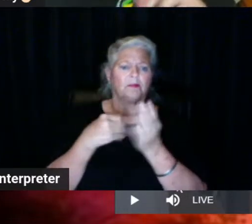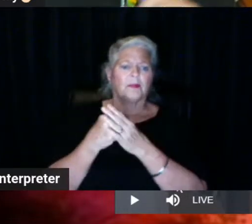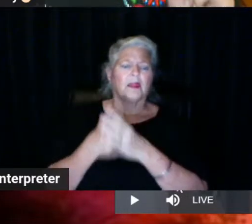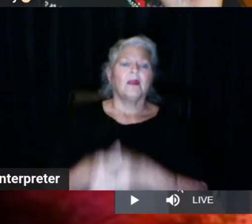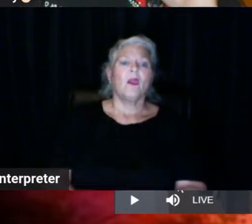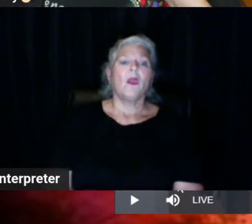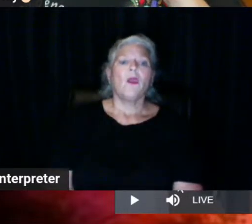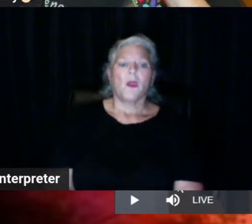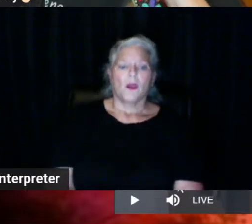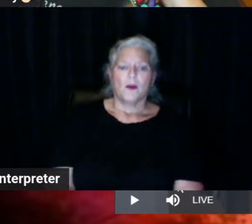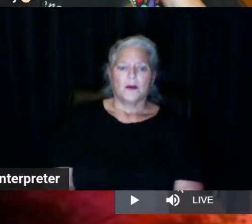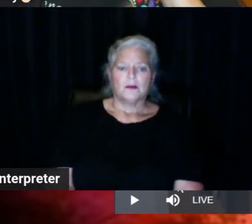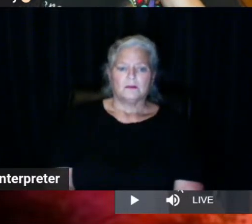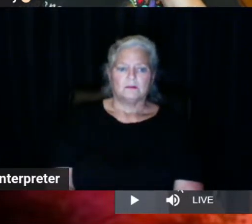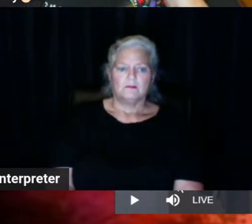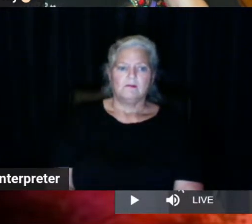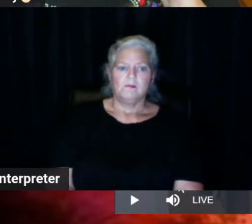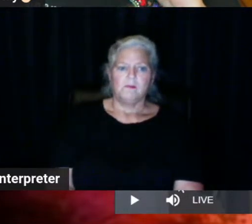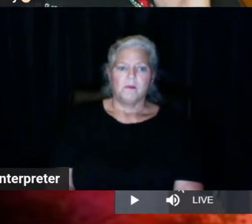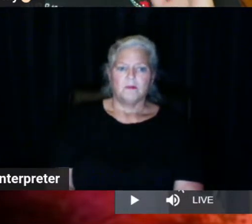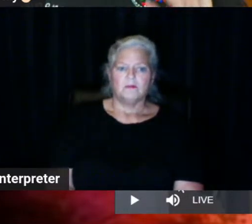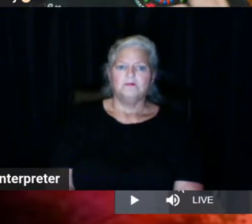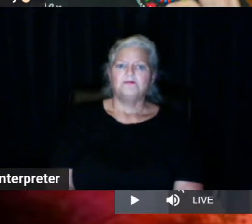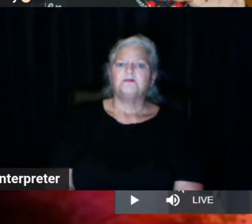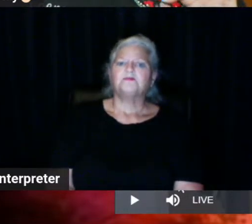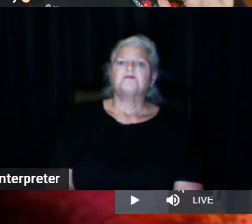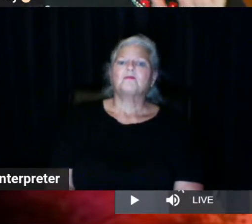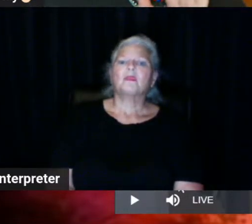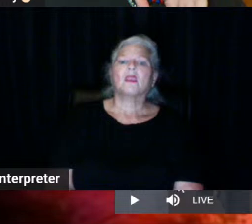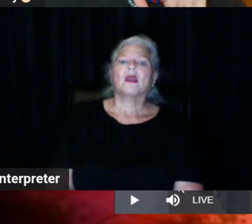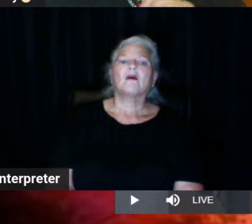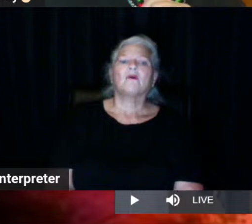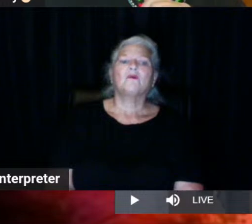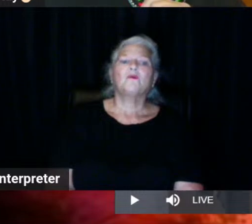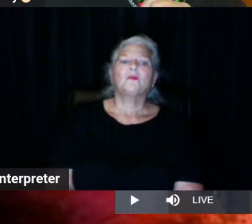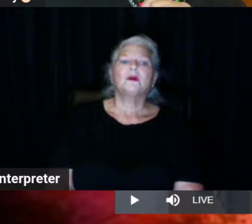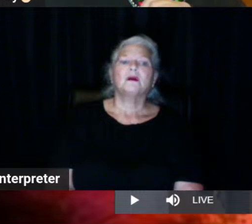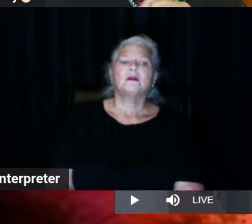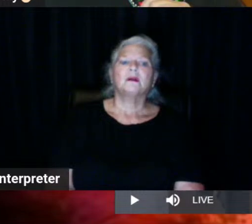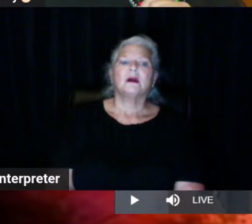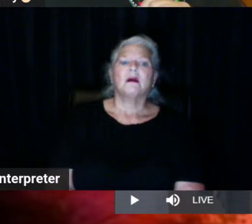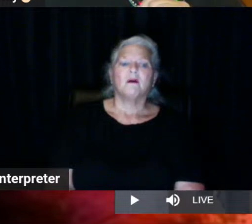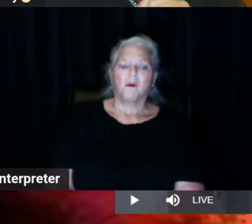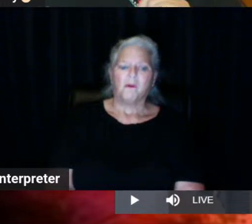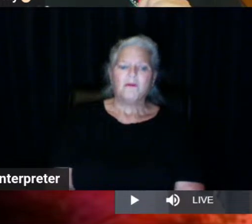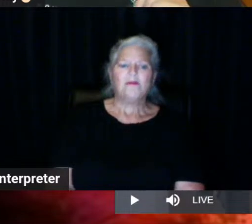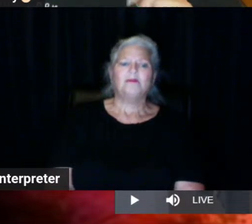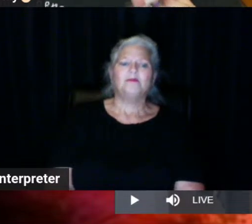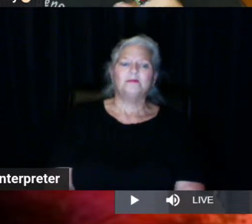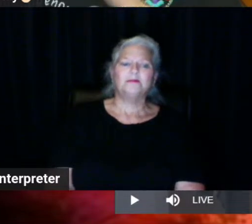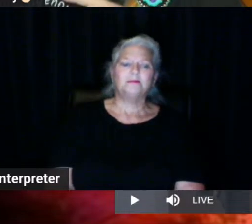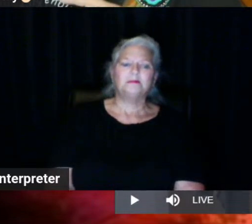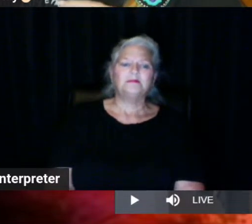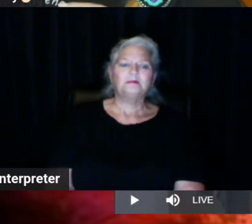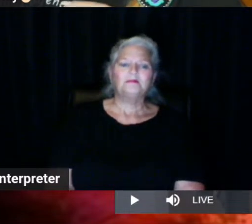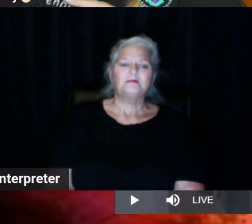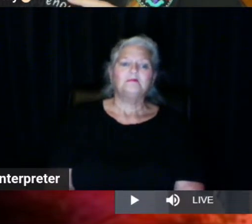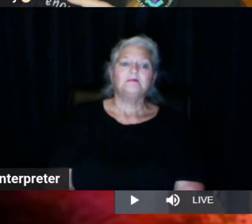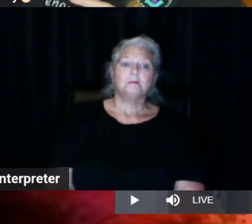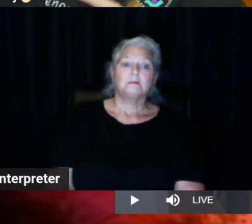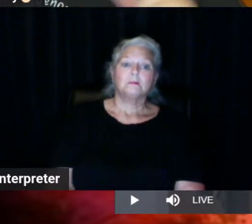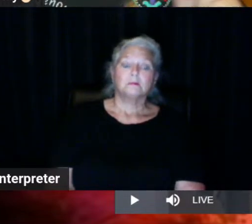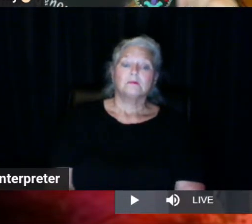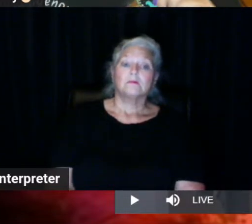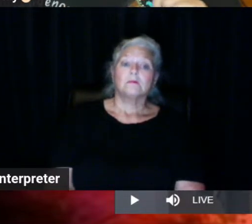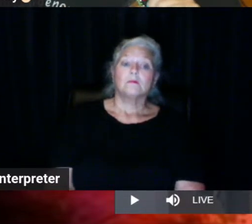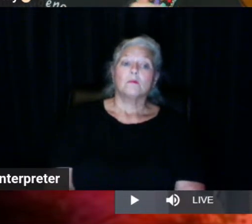I'm stopping because not everybody can hear me over the speakers. I told y'all this is going to get hot. Last week was hotter.